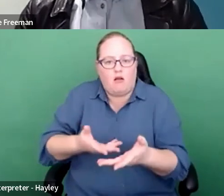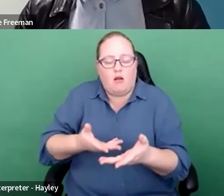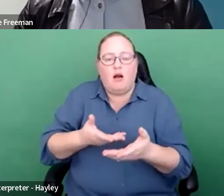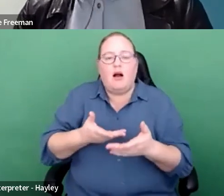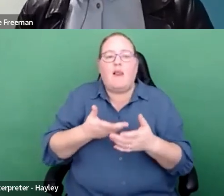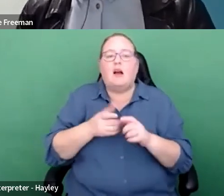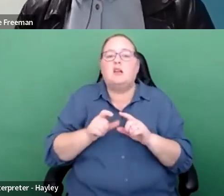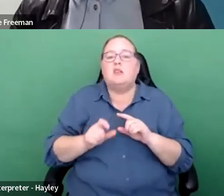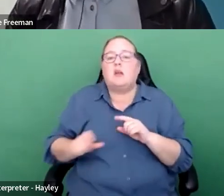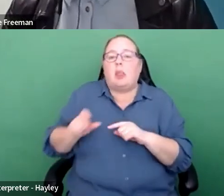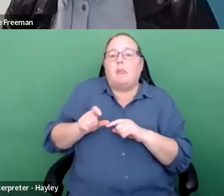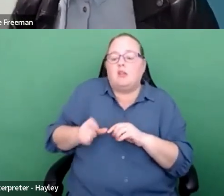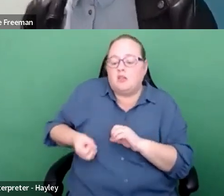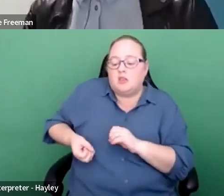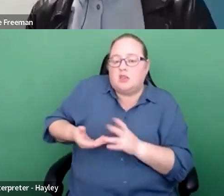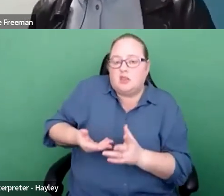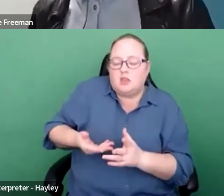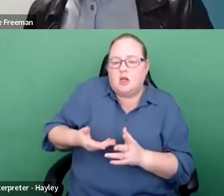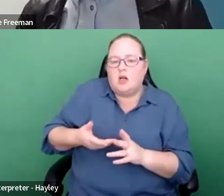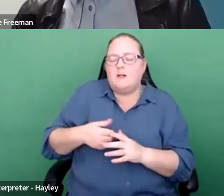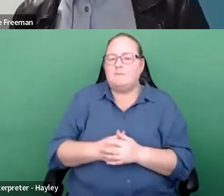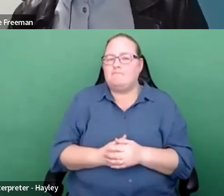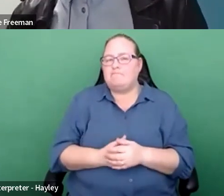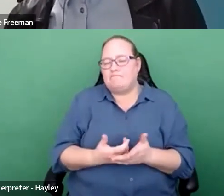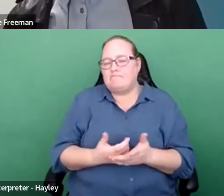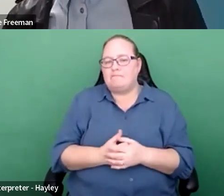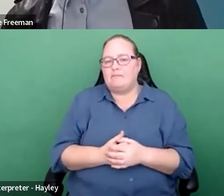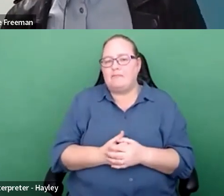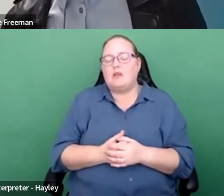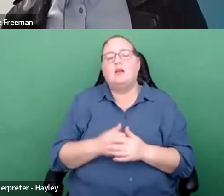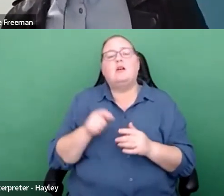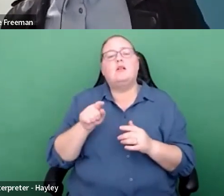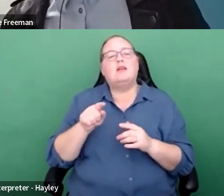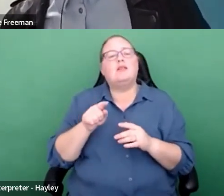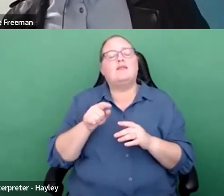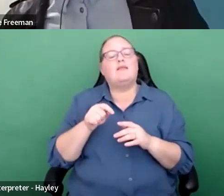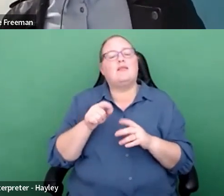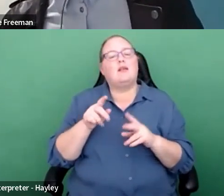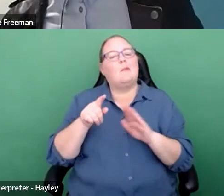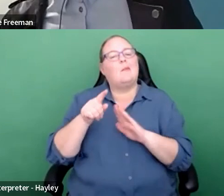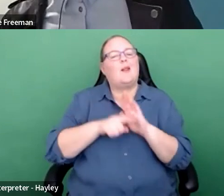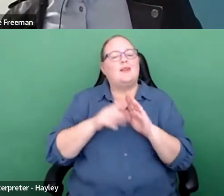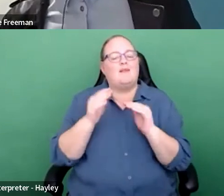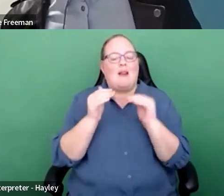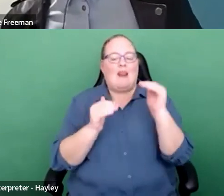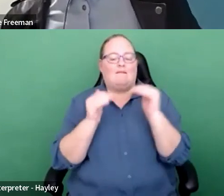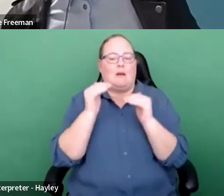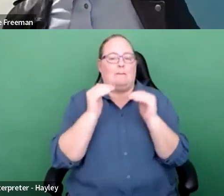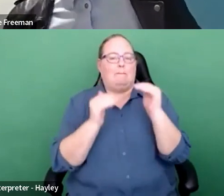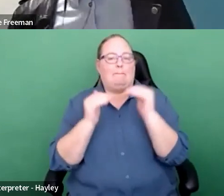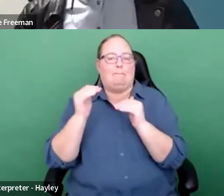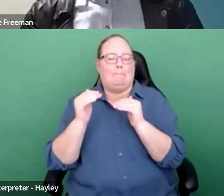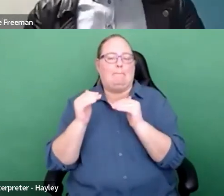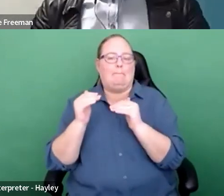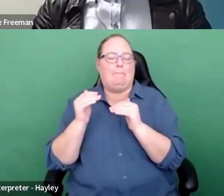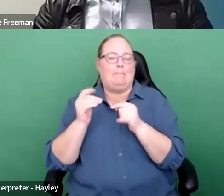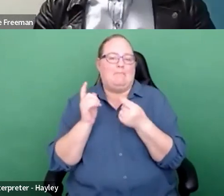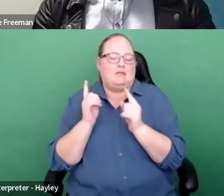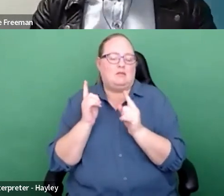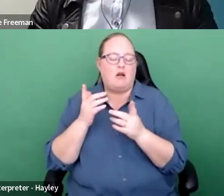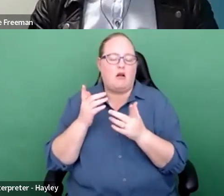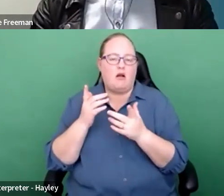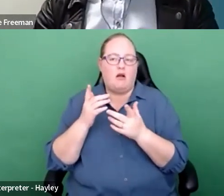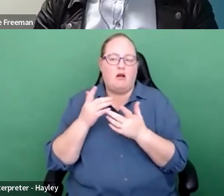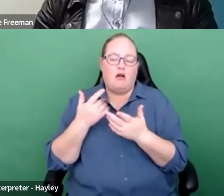the Ministry of Housing or whatever, Levelling Up Housing Ministry, sometimes I kind of, I got an email from somebody who works